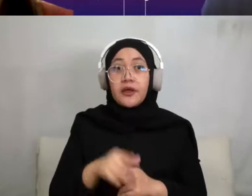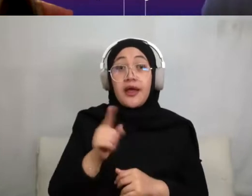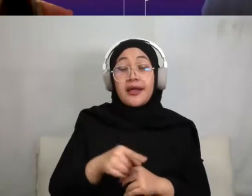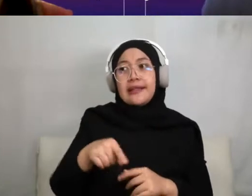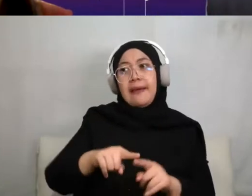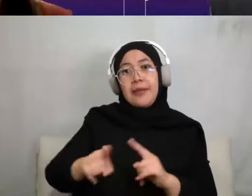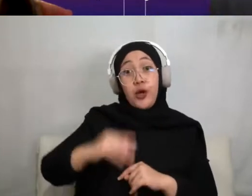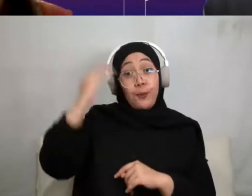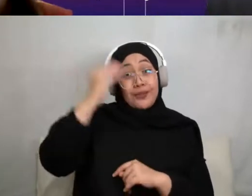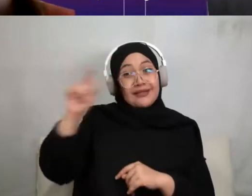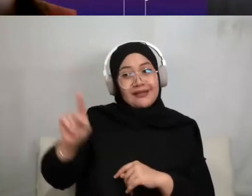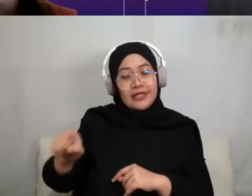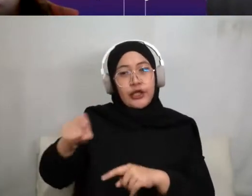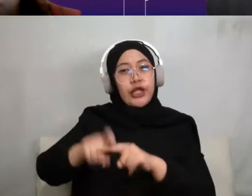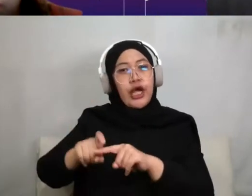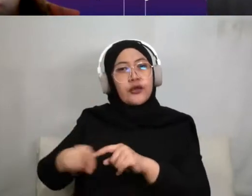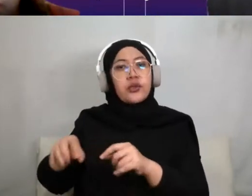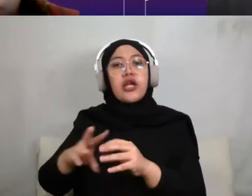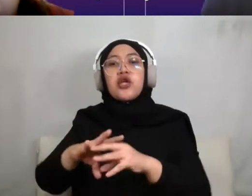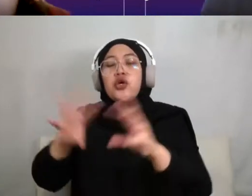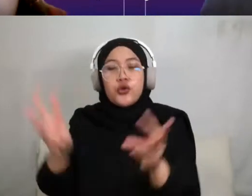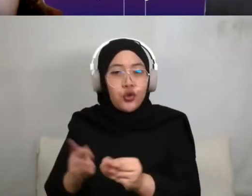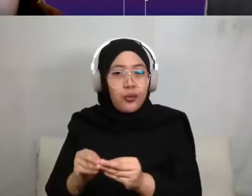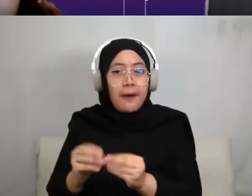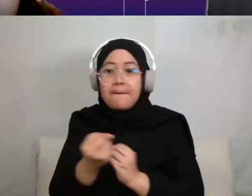of kilometers that you are operating, right?